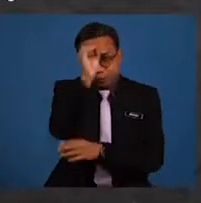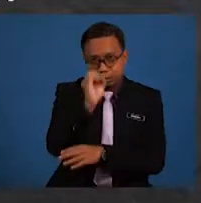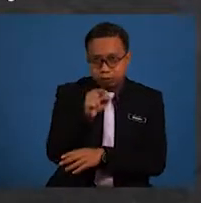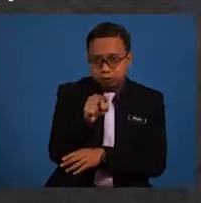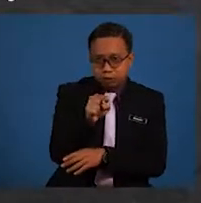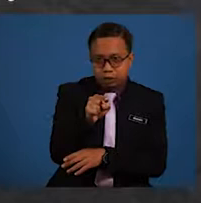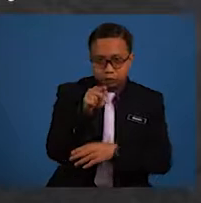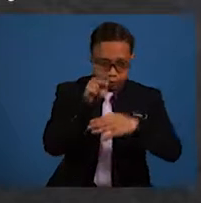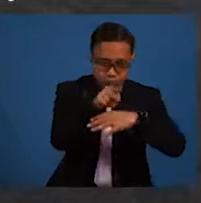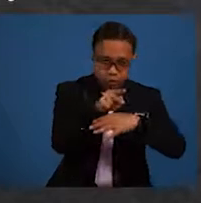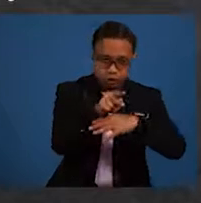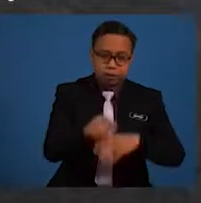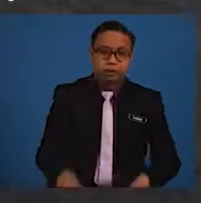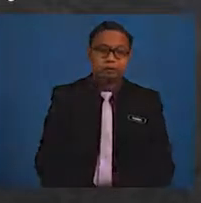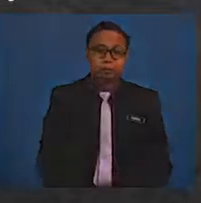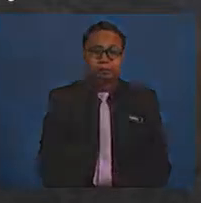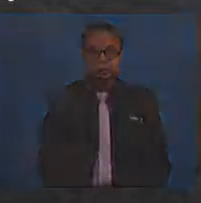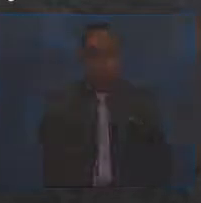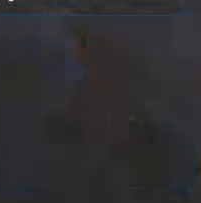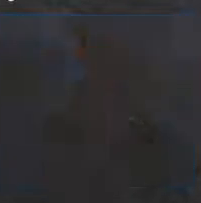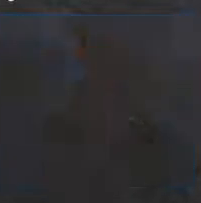punctuation matters.